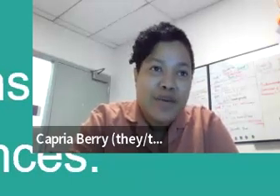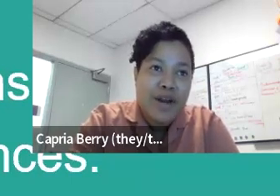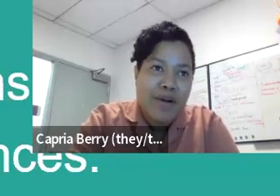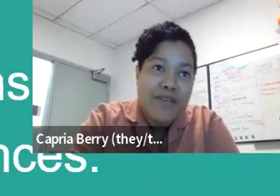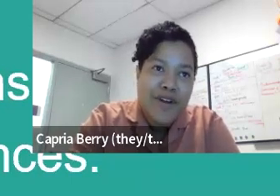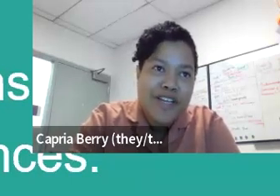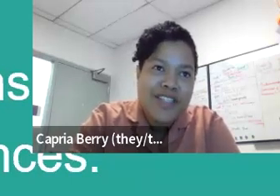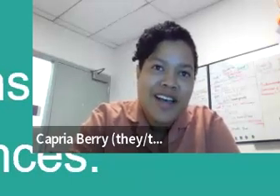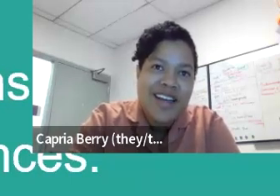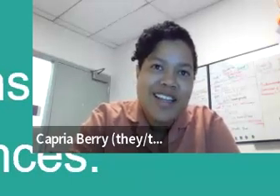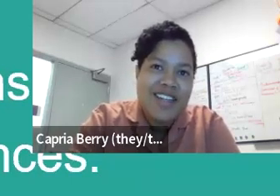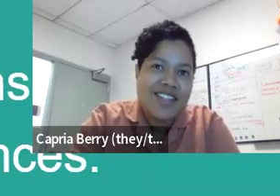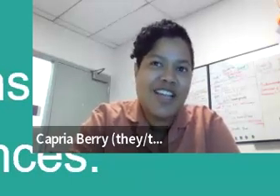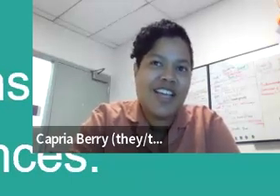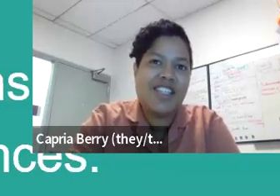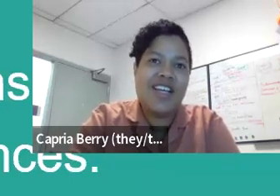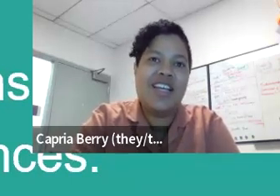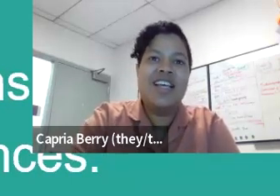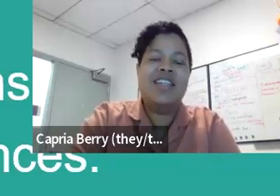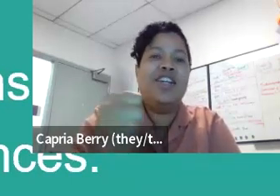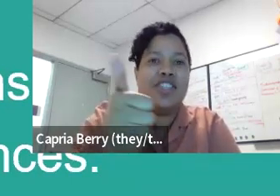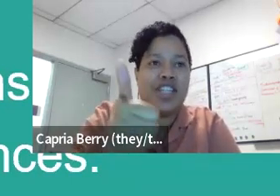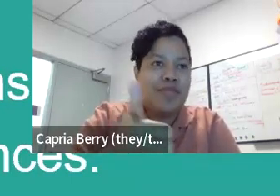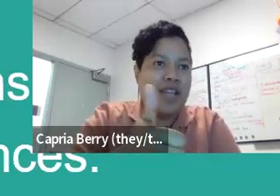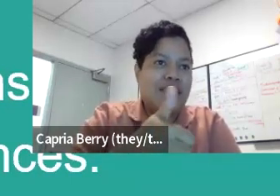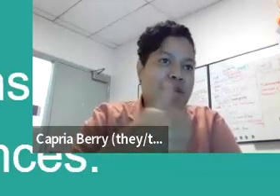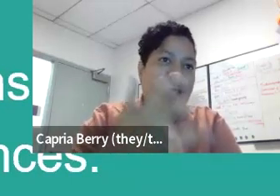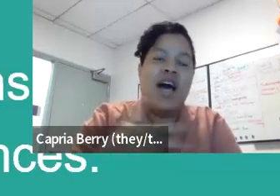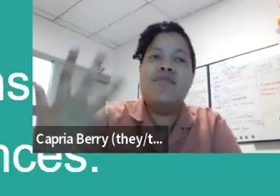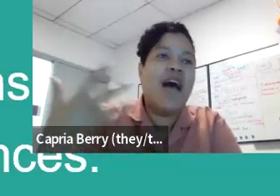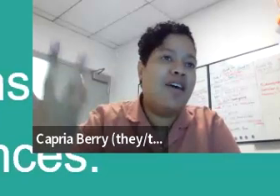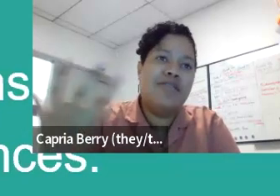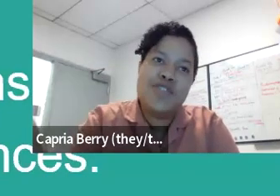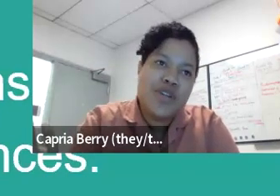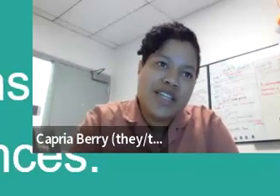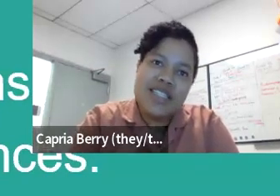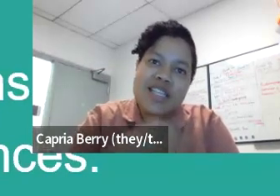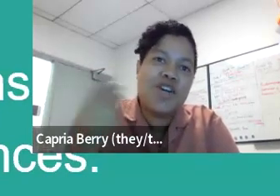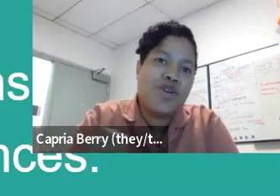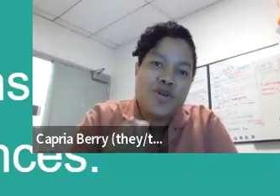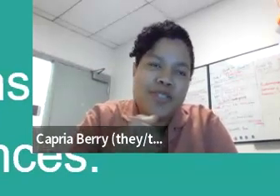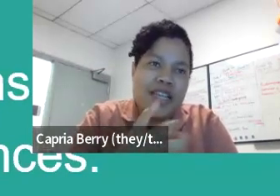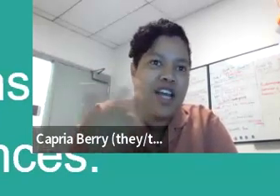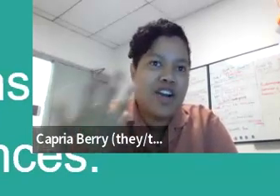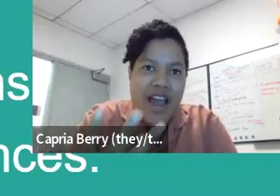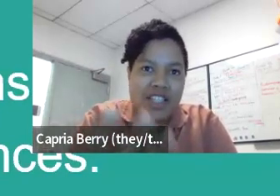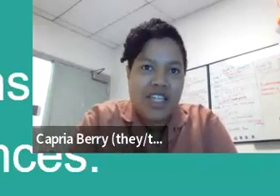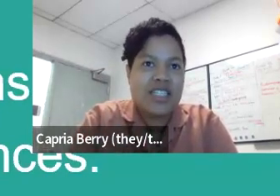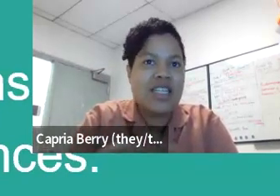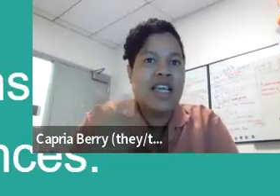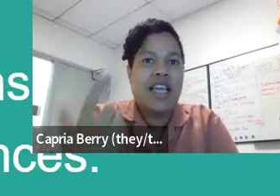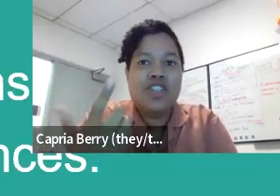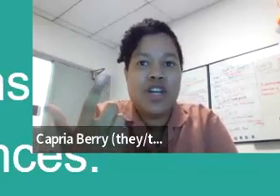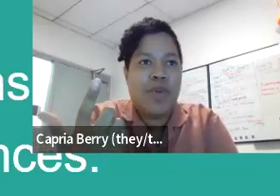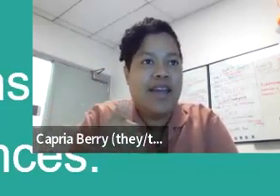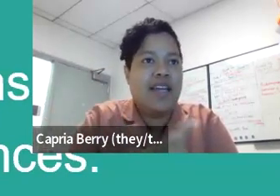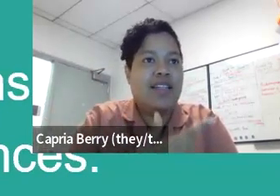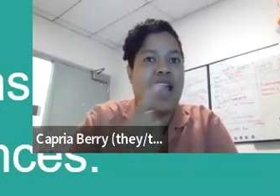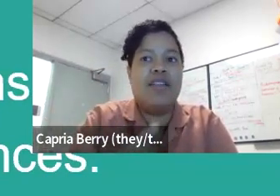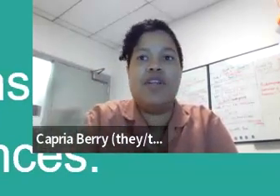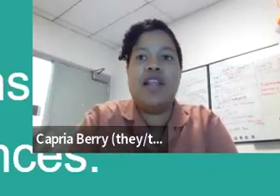All right, theories that are informing my research. Gonna go through this pretty quickly, just give you the